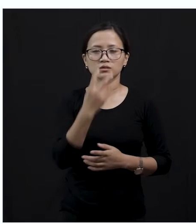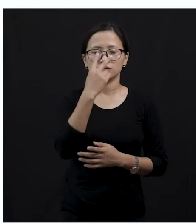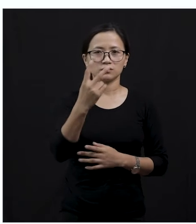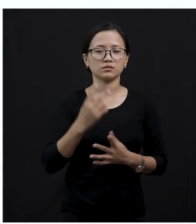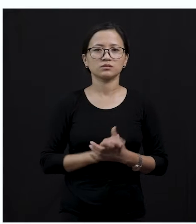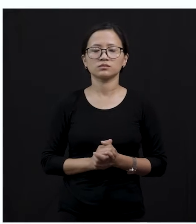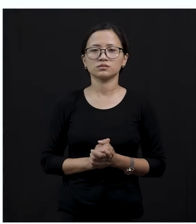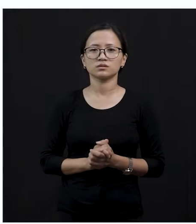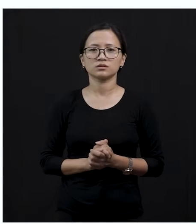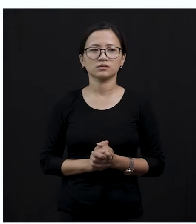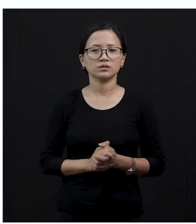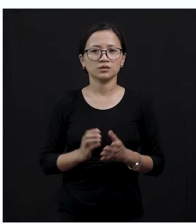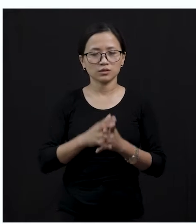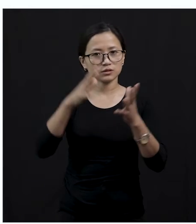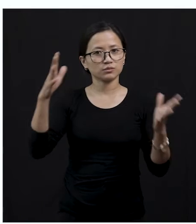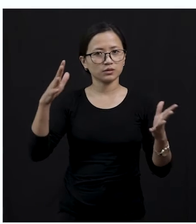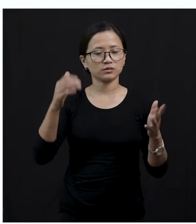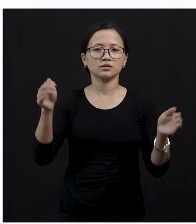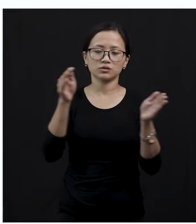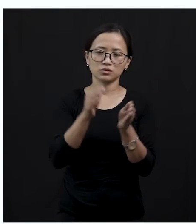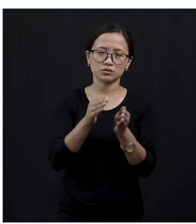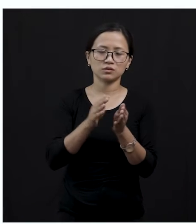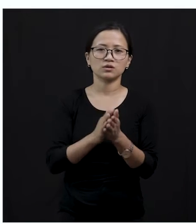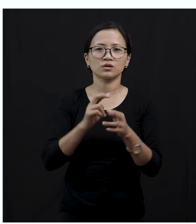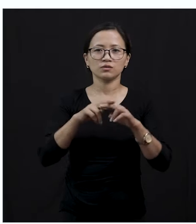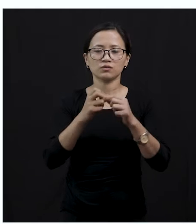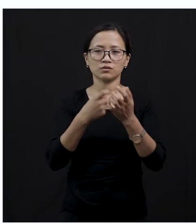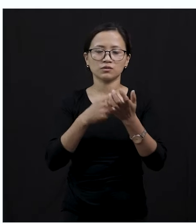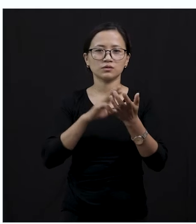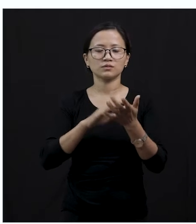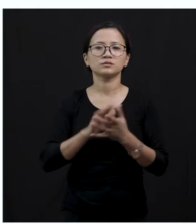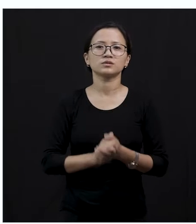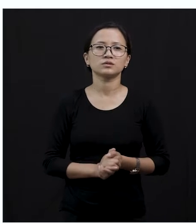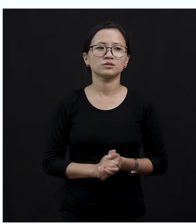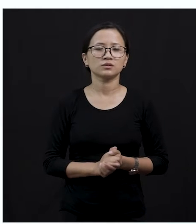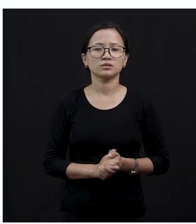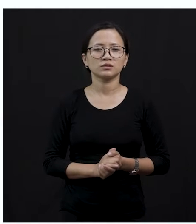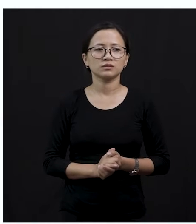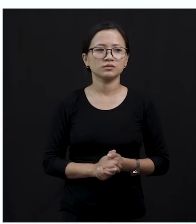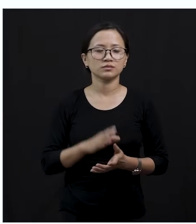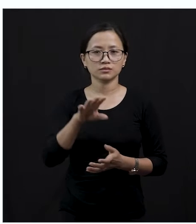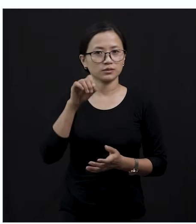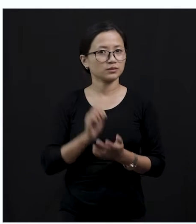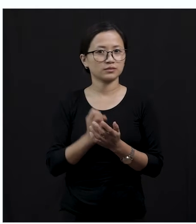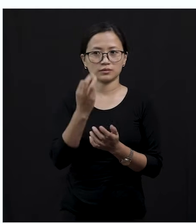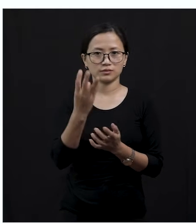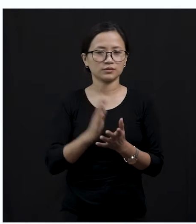at the expanded and short form. Now, to understand this, let's take a